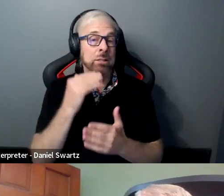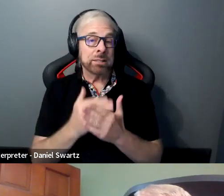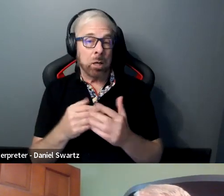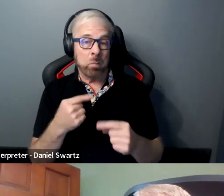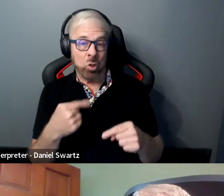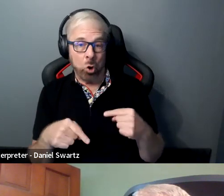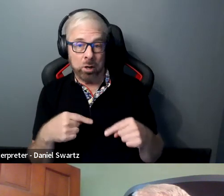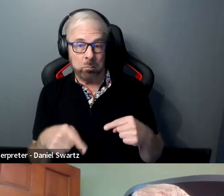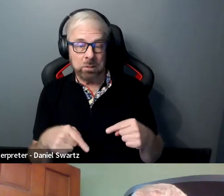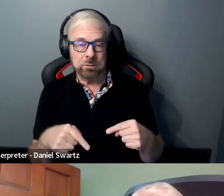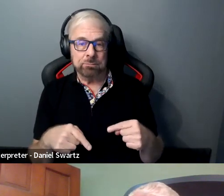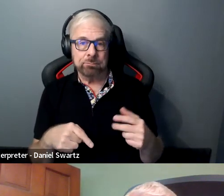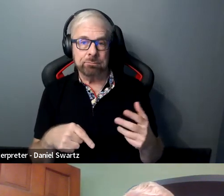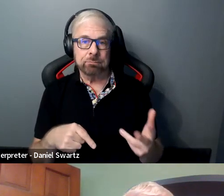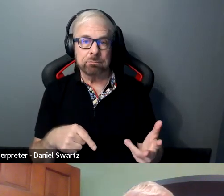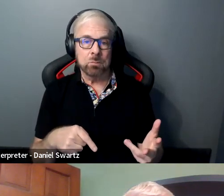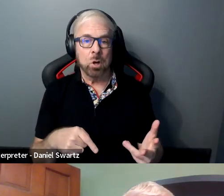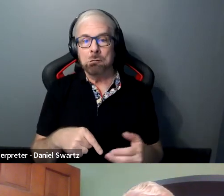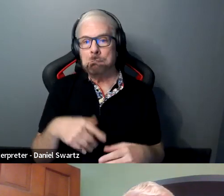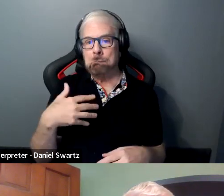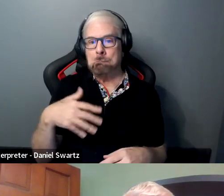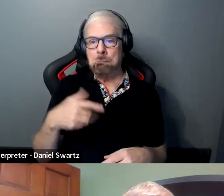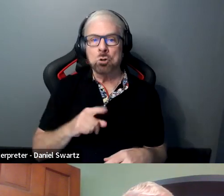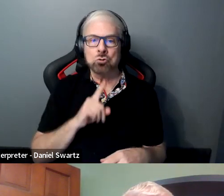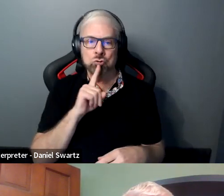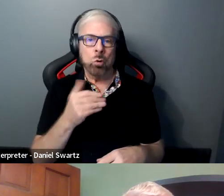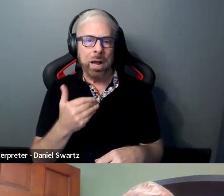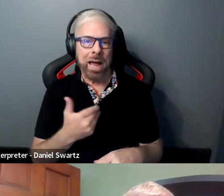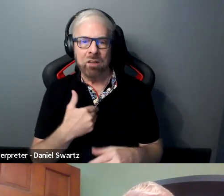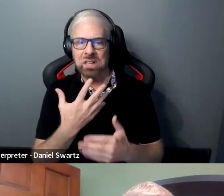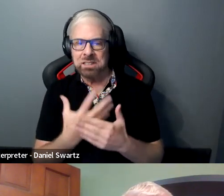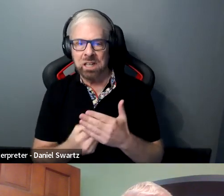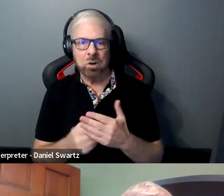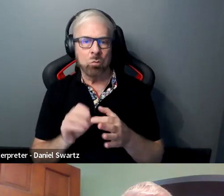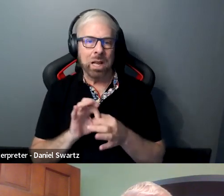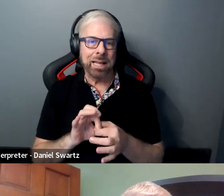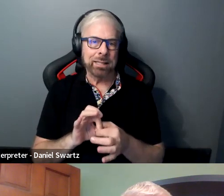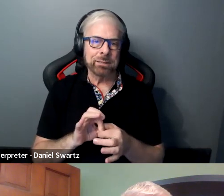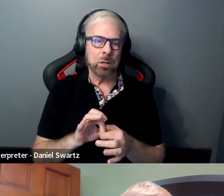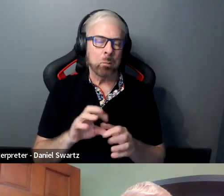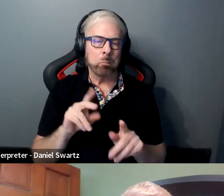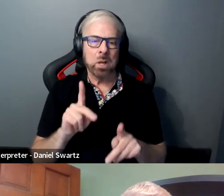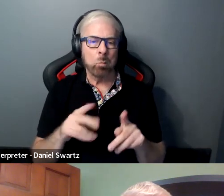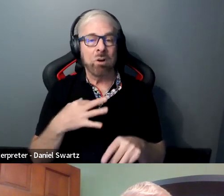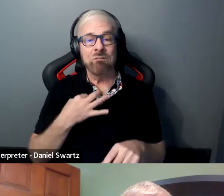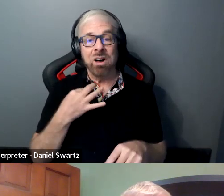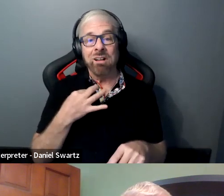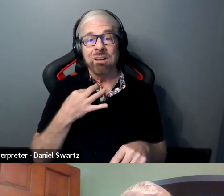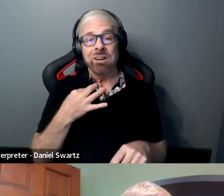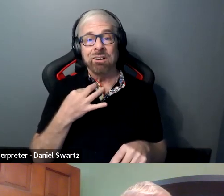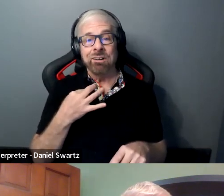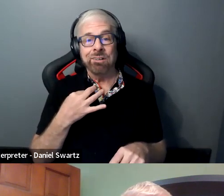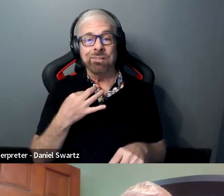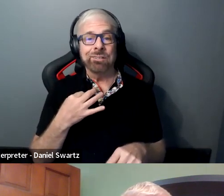that, boy, we sure have a deficit when it comes to people volunteering to be